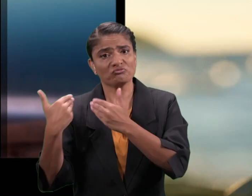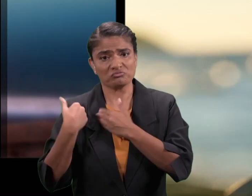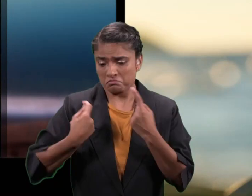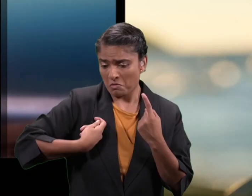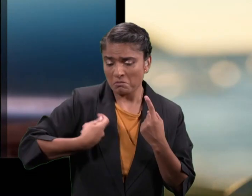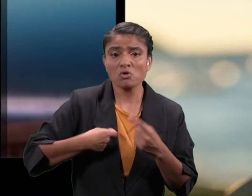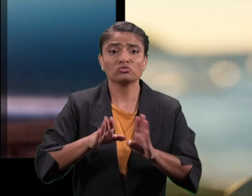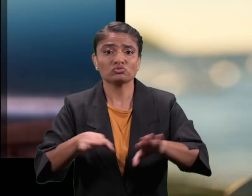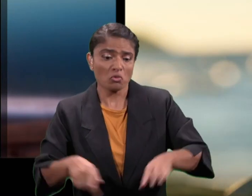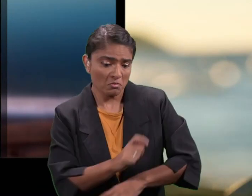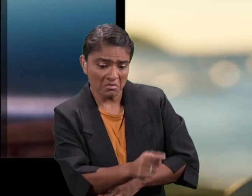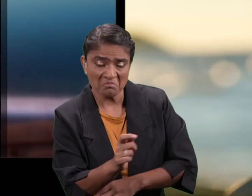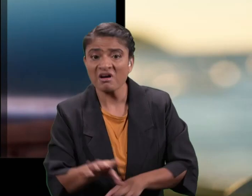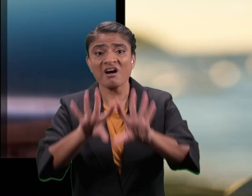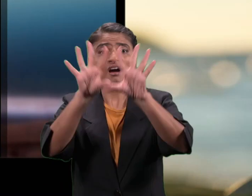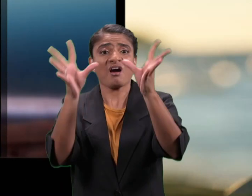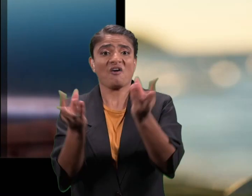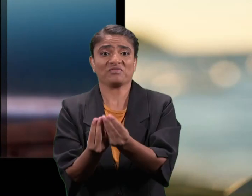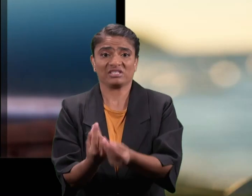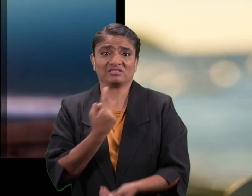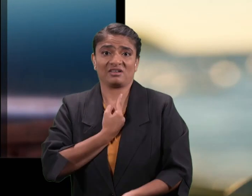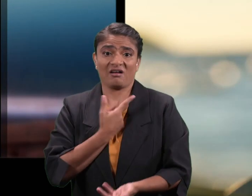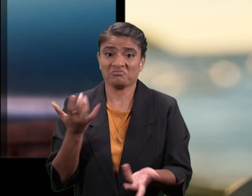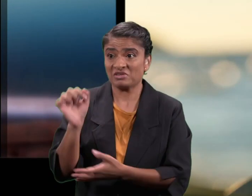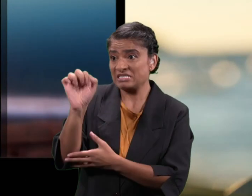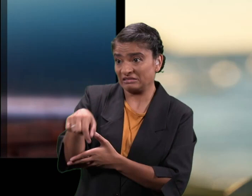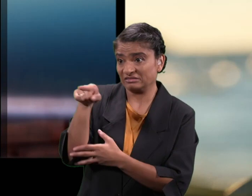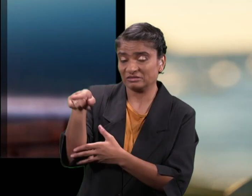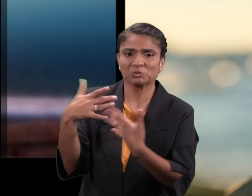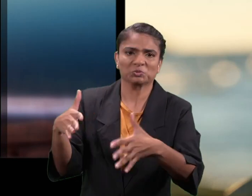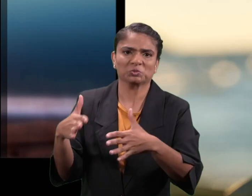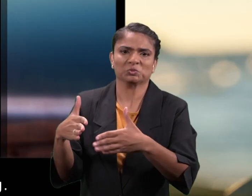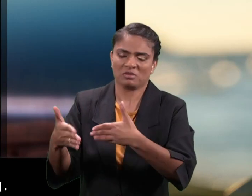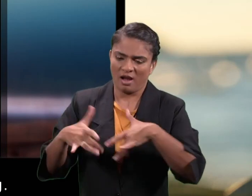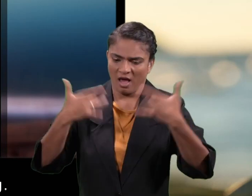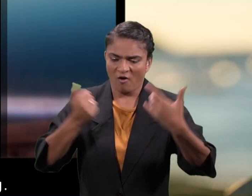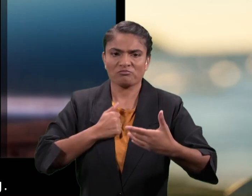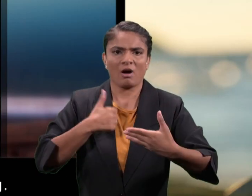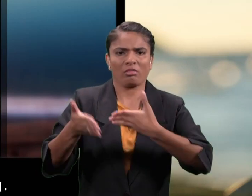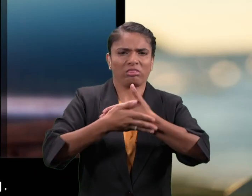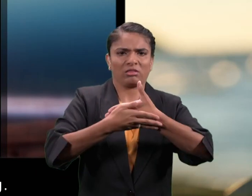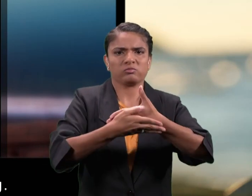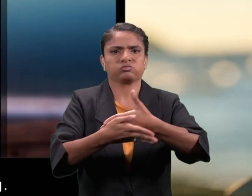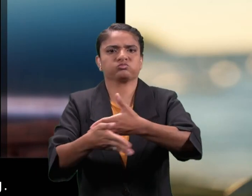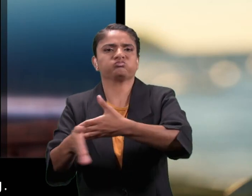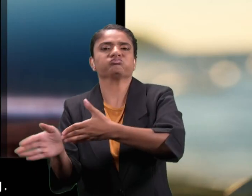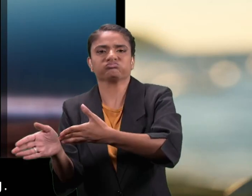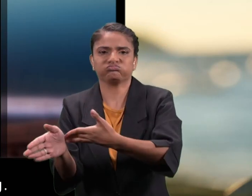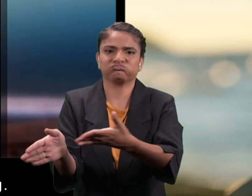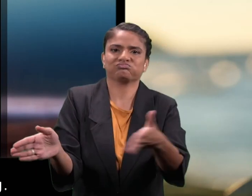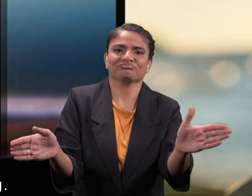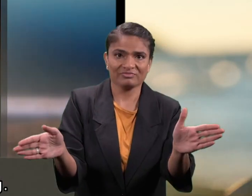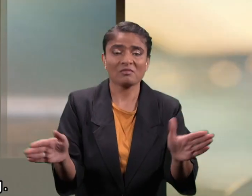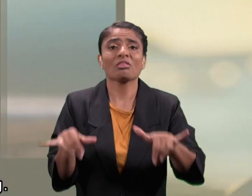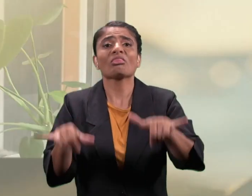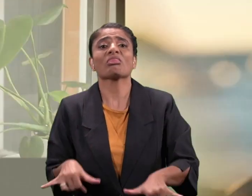provide for my kids, everything. So yes has just opened doors for me. Rather than me before, I would sit at home